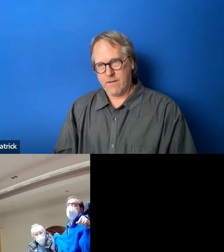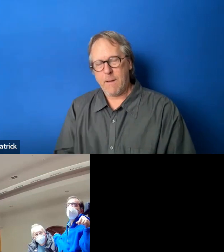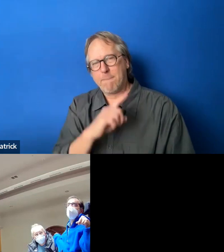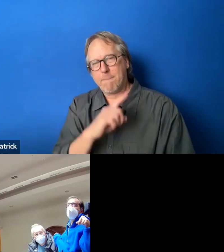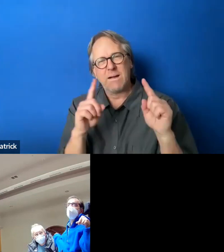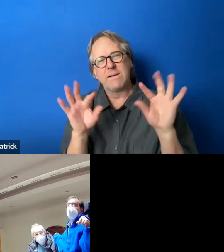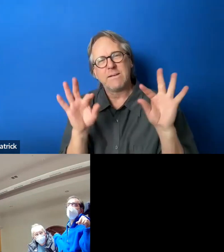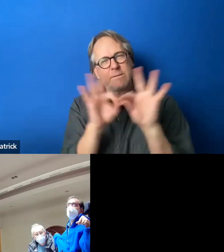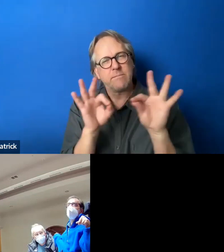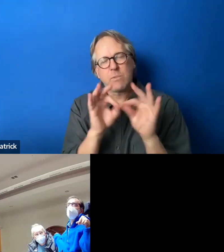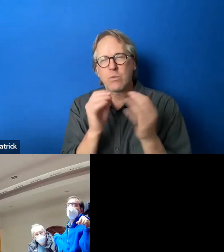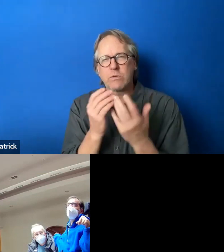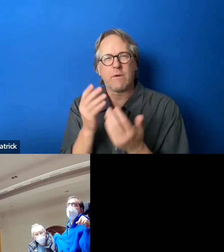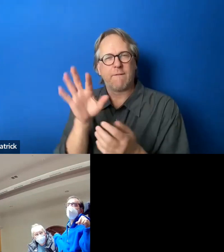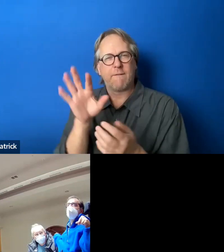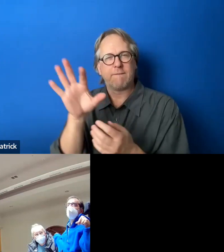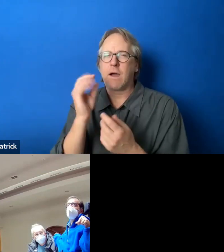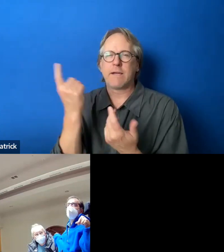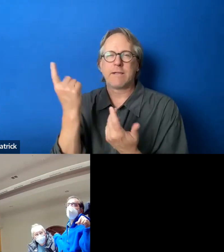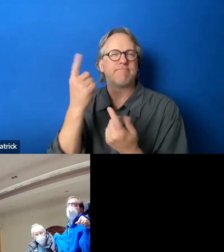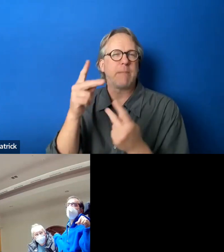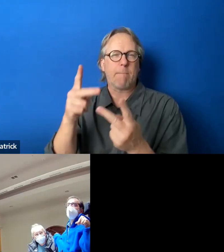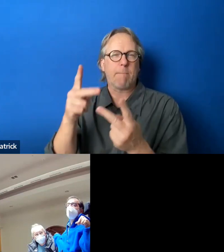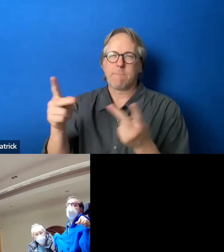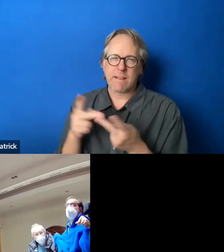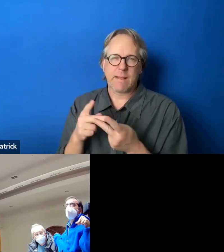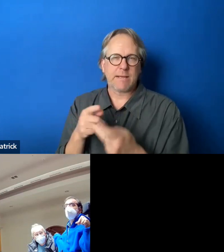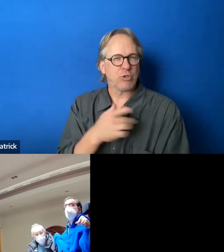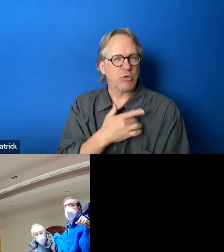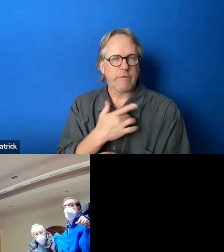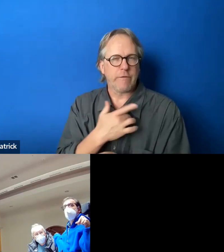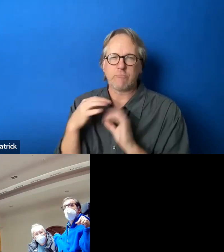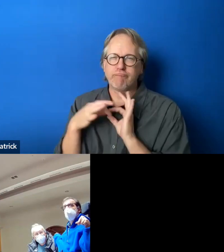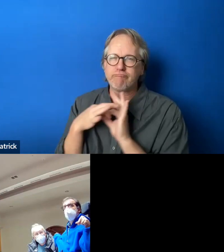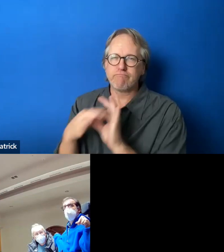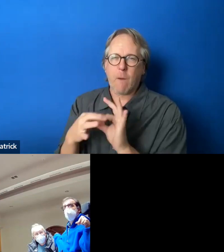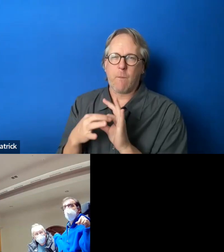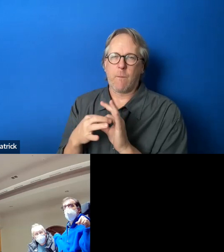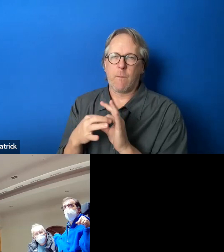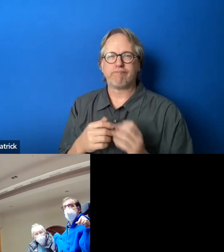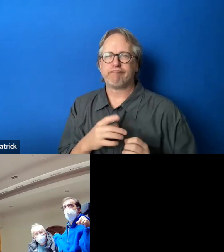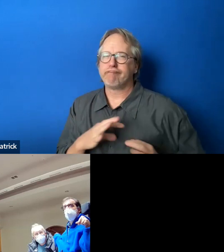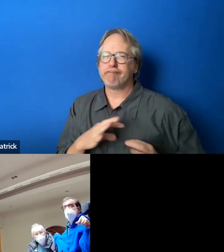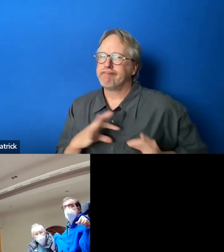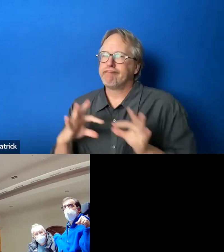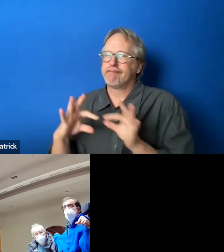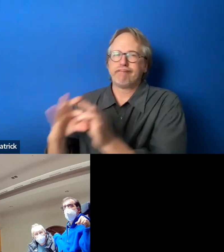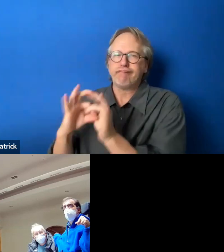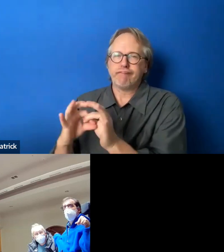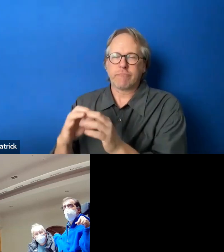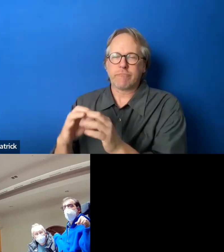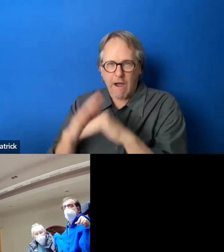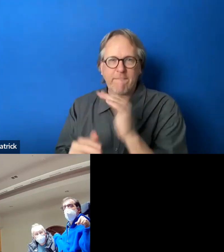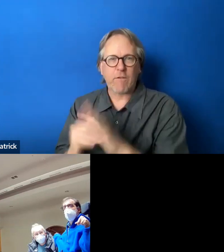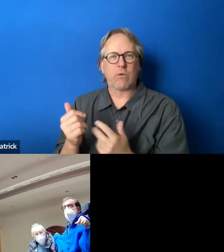finding the places where you feel comfortable enough to make the